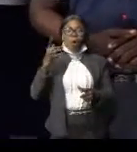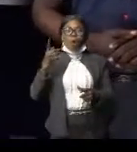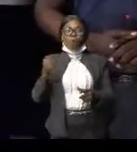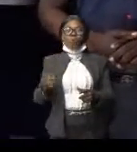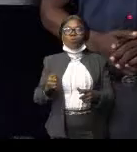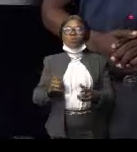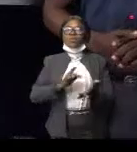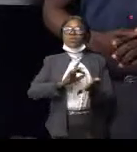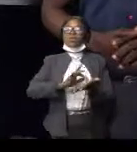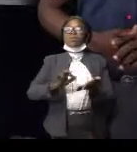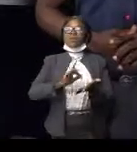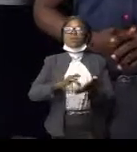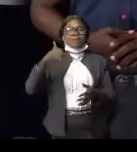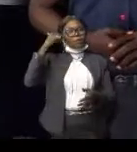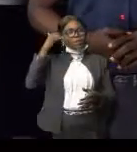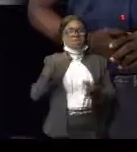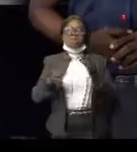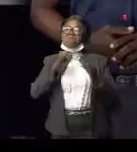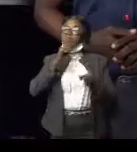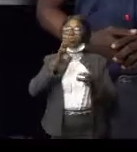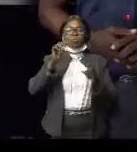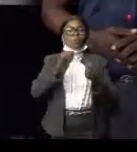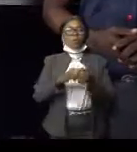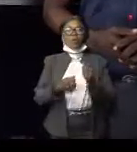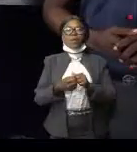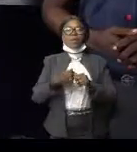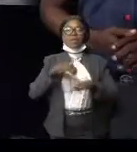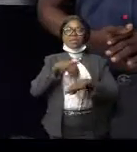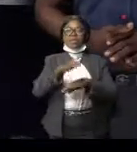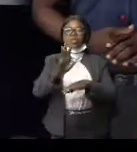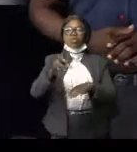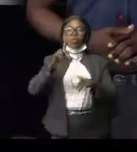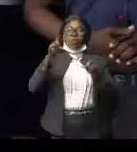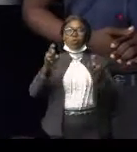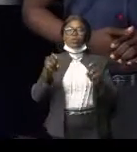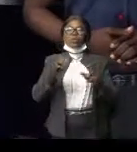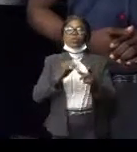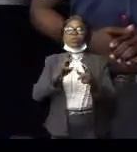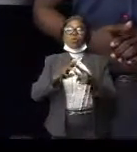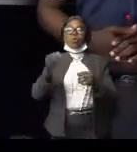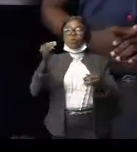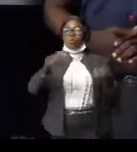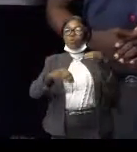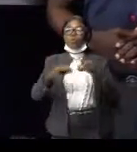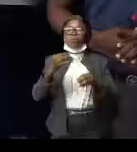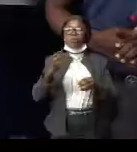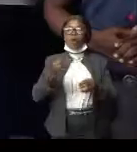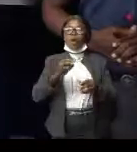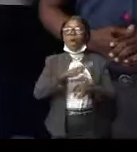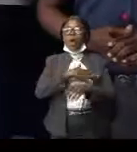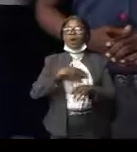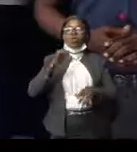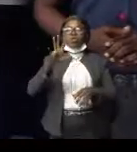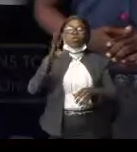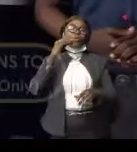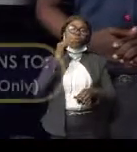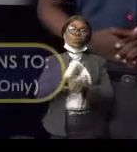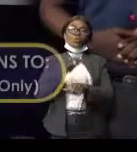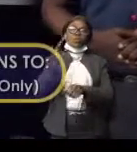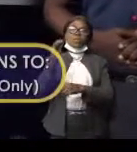Android or smartphones. If not, there is no problem. Just send your questions, your comments, and your homework